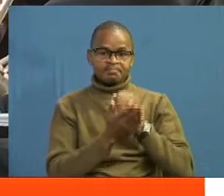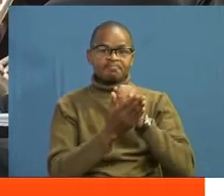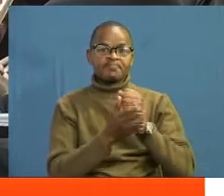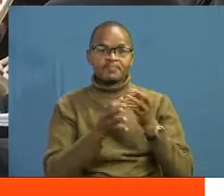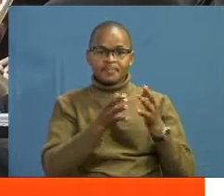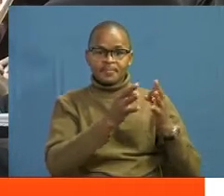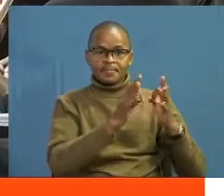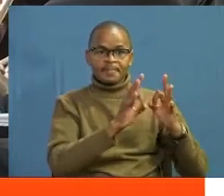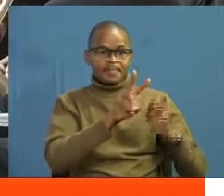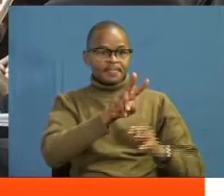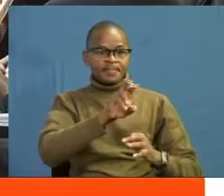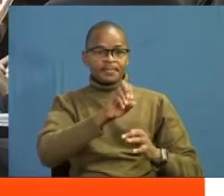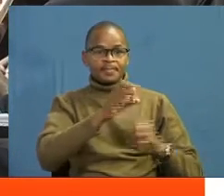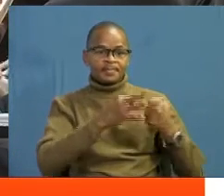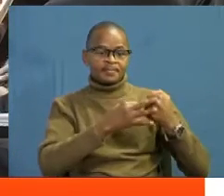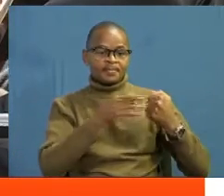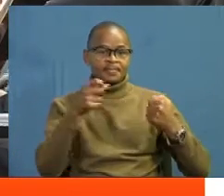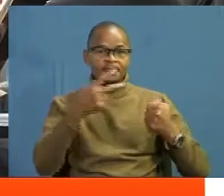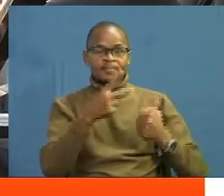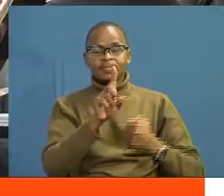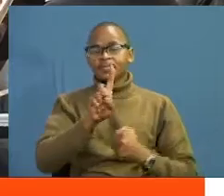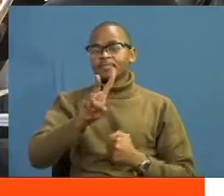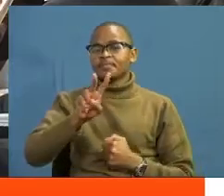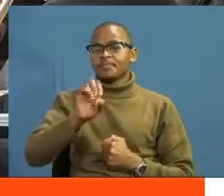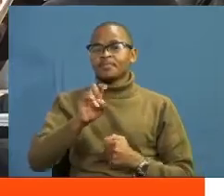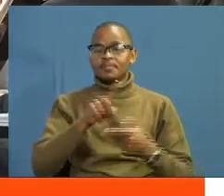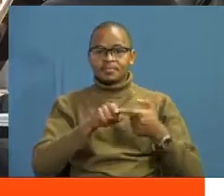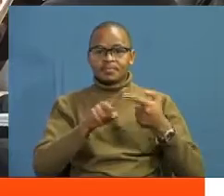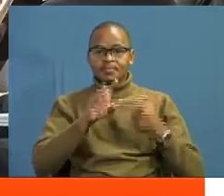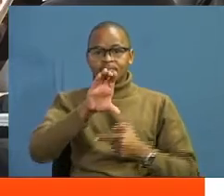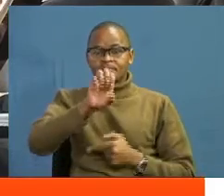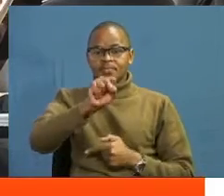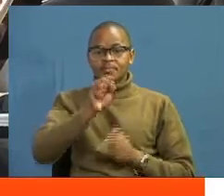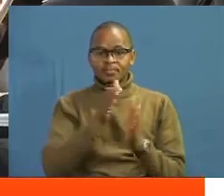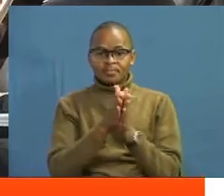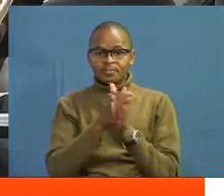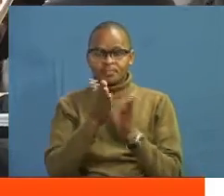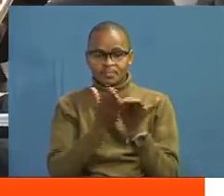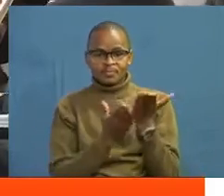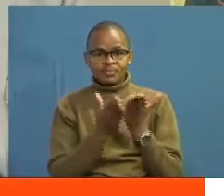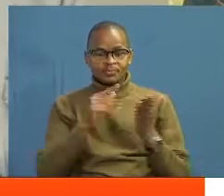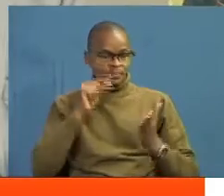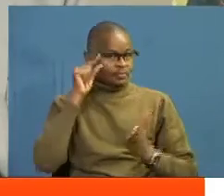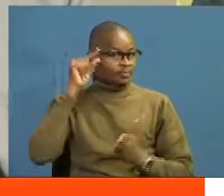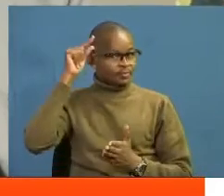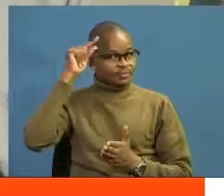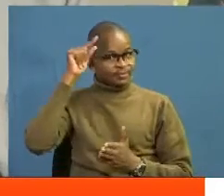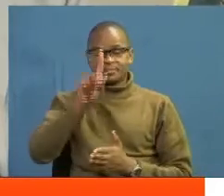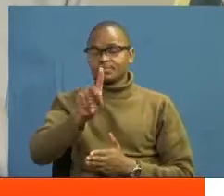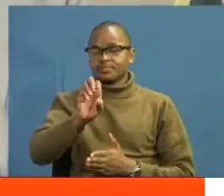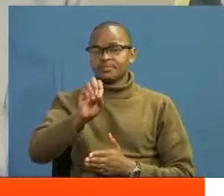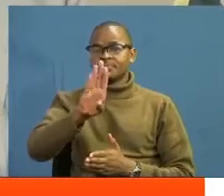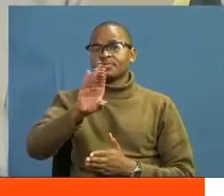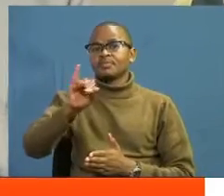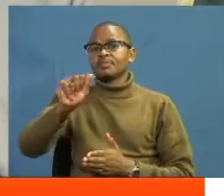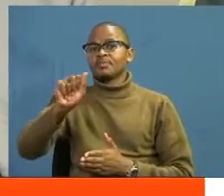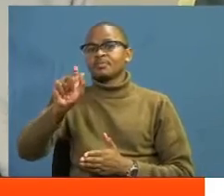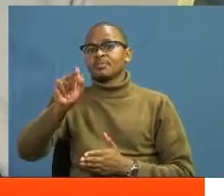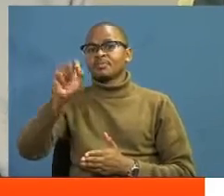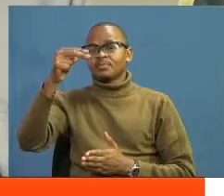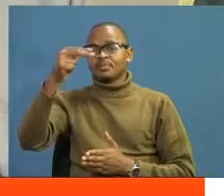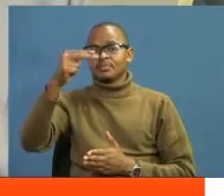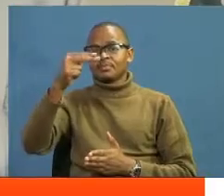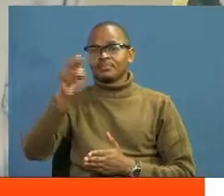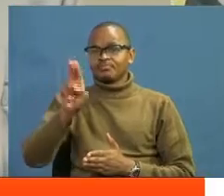officially launched on 28 January 2021 by the CS Public Service and Gender Professor Margaret Kobia. Tharaka Nithi County